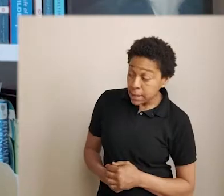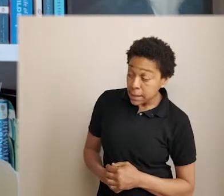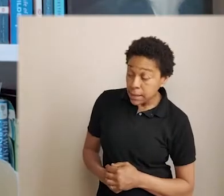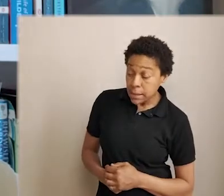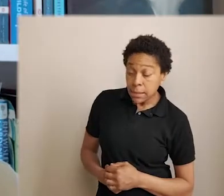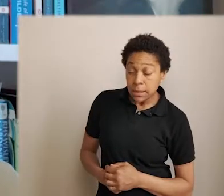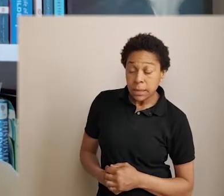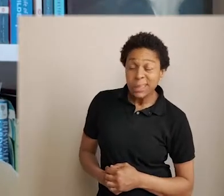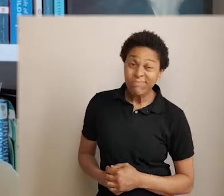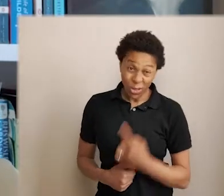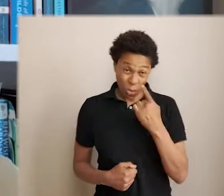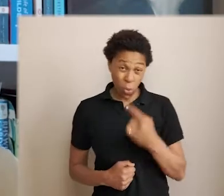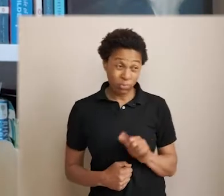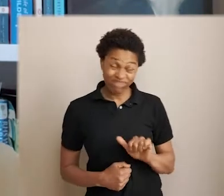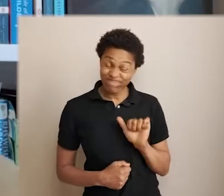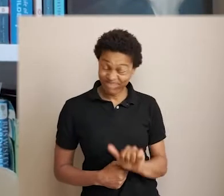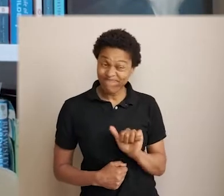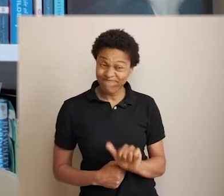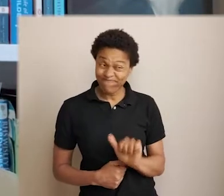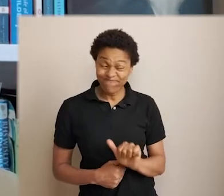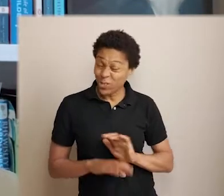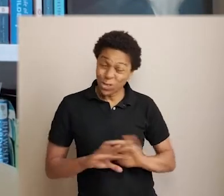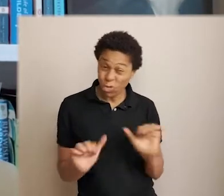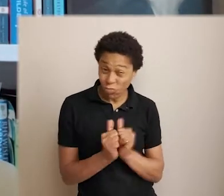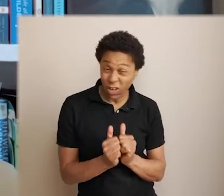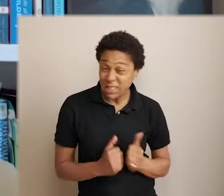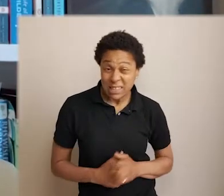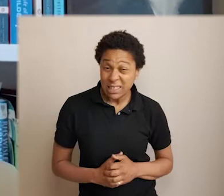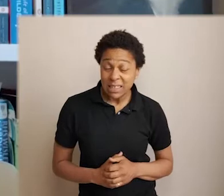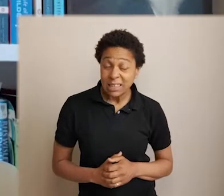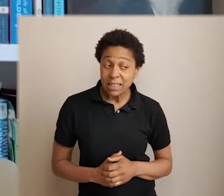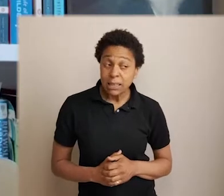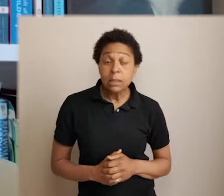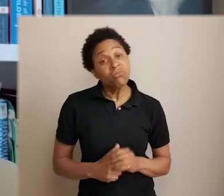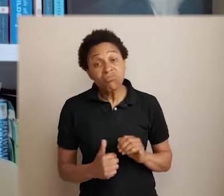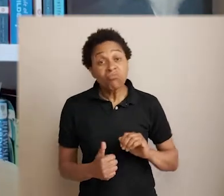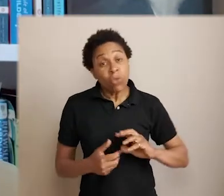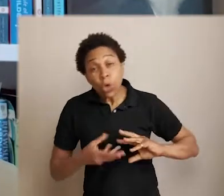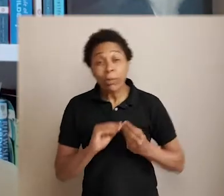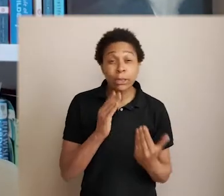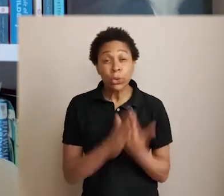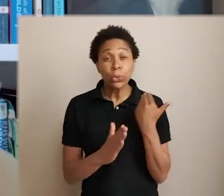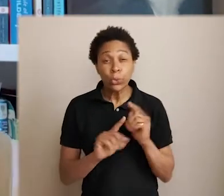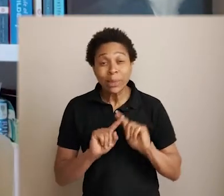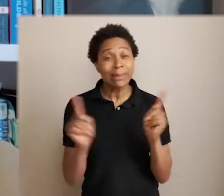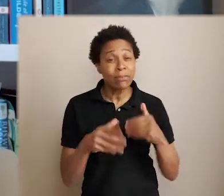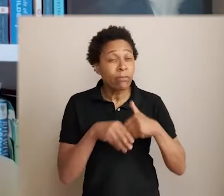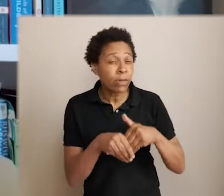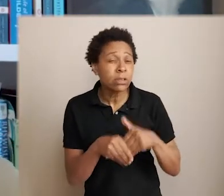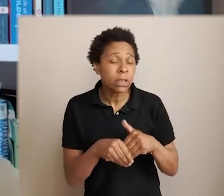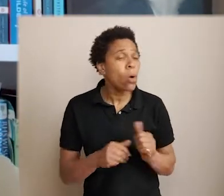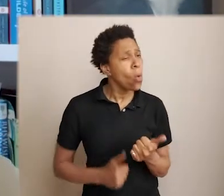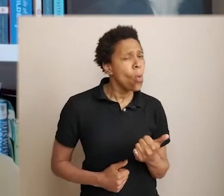thought, yeah, he's right. Actually, it doesn't. We re-established a new friendship, a very